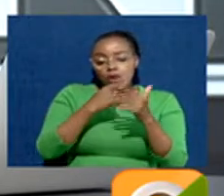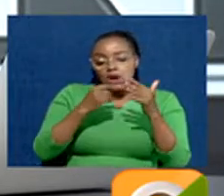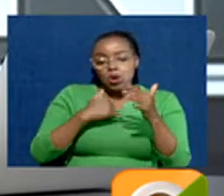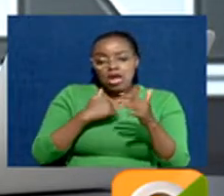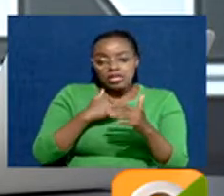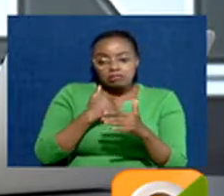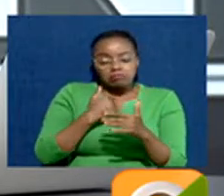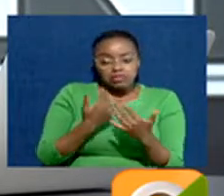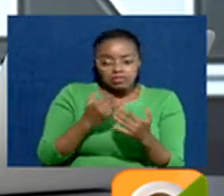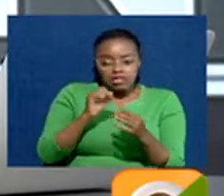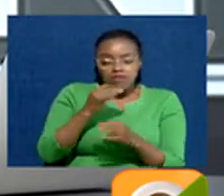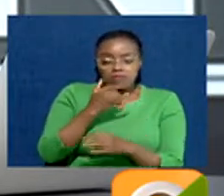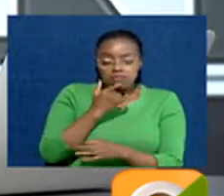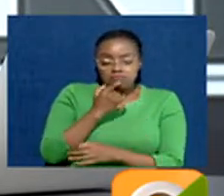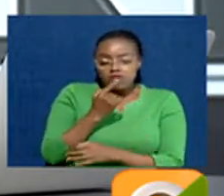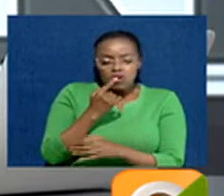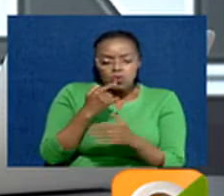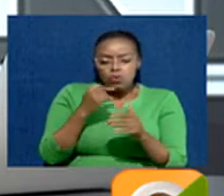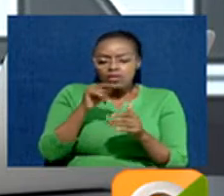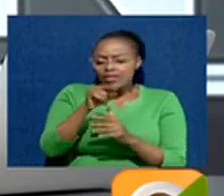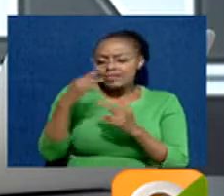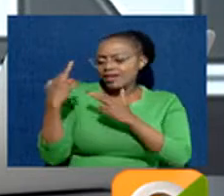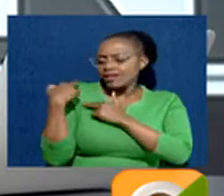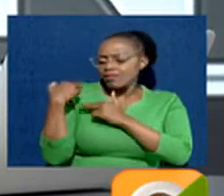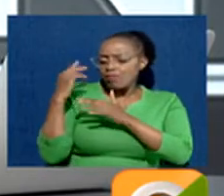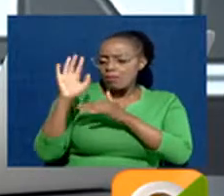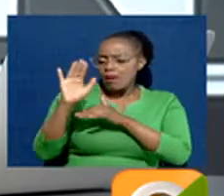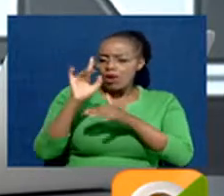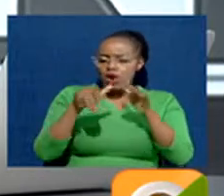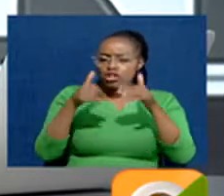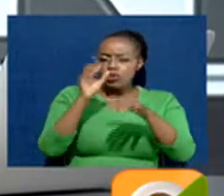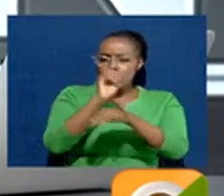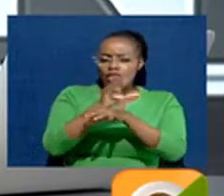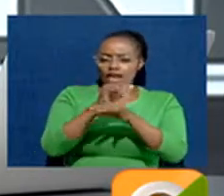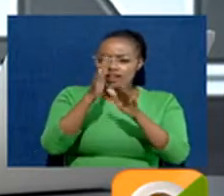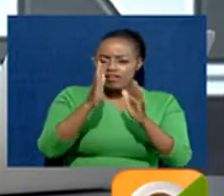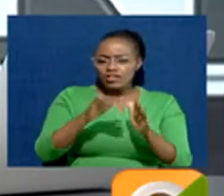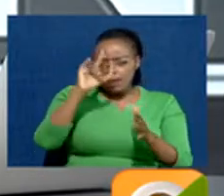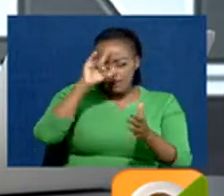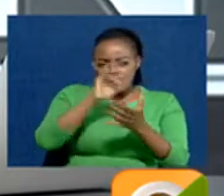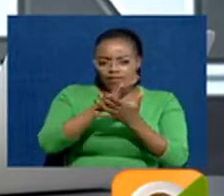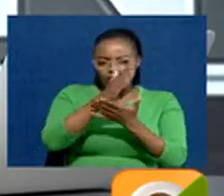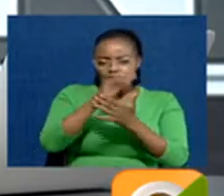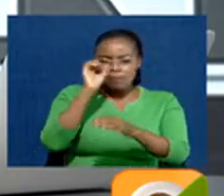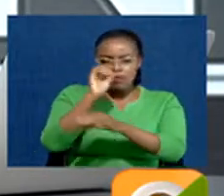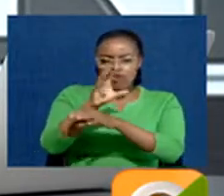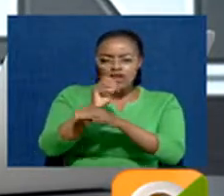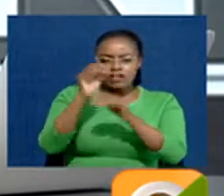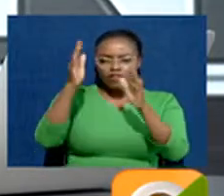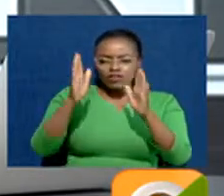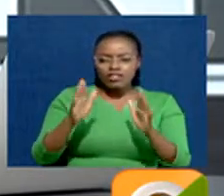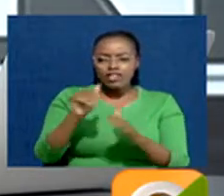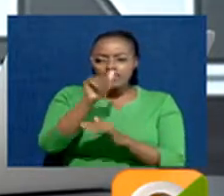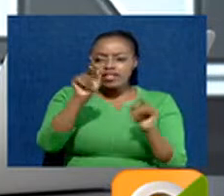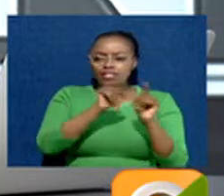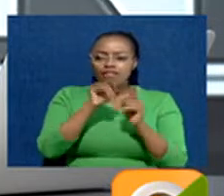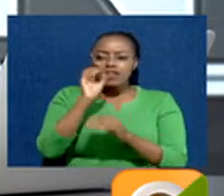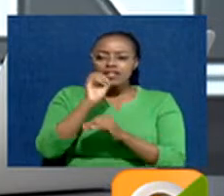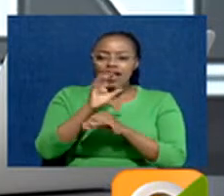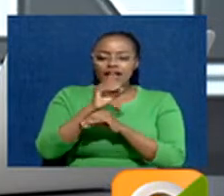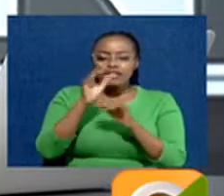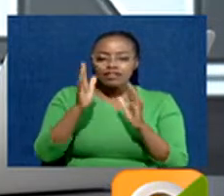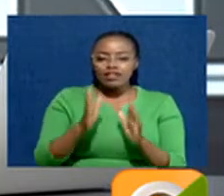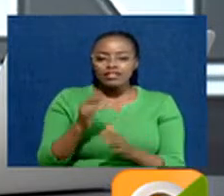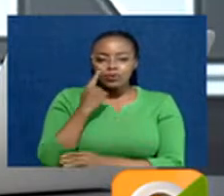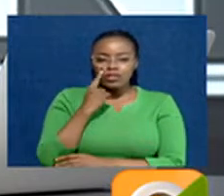at the time, what their designation was, whether they're advisors. I believe some of them are advisors to the president, others are advisors to cabinet, we